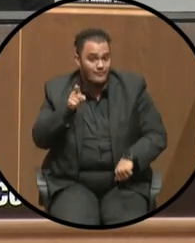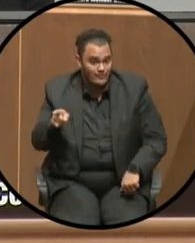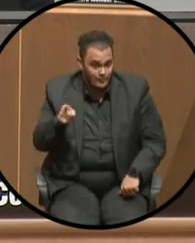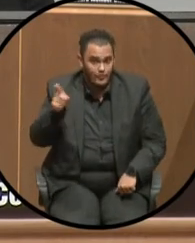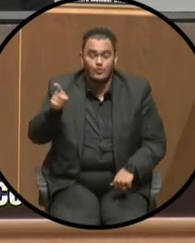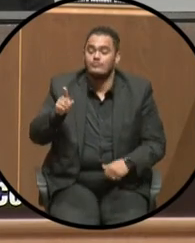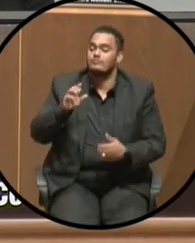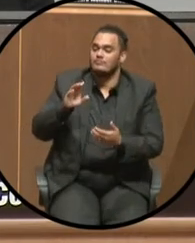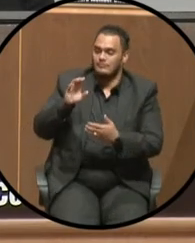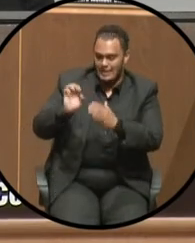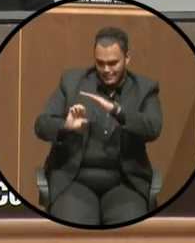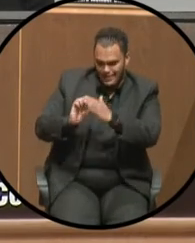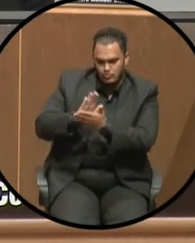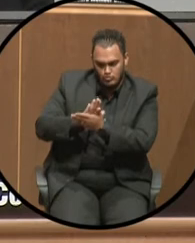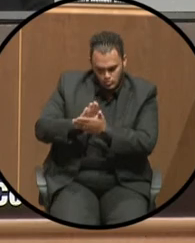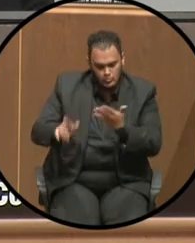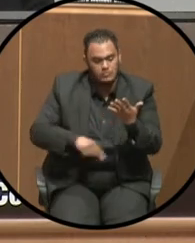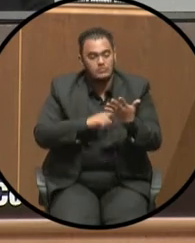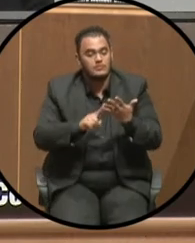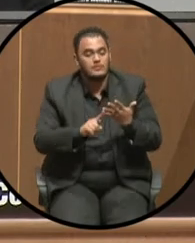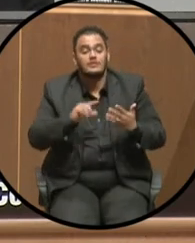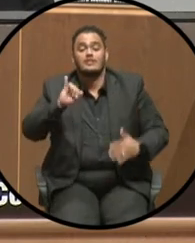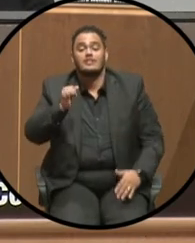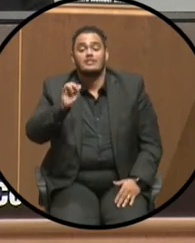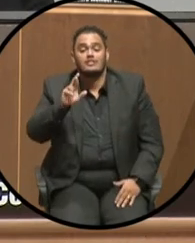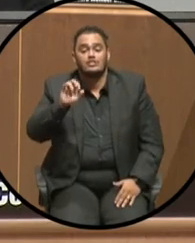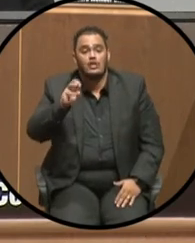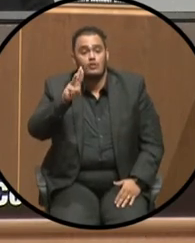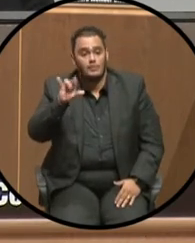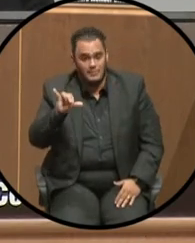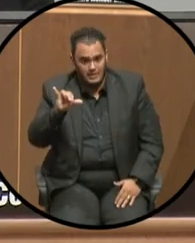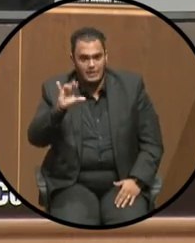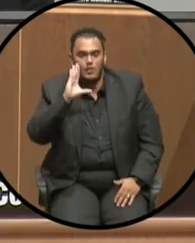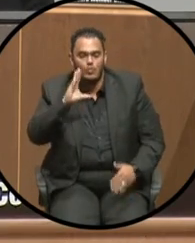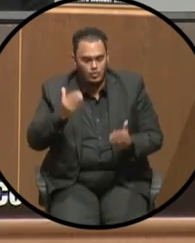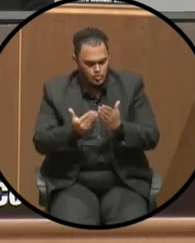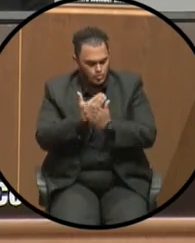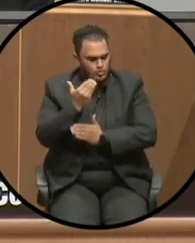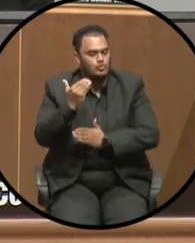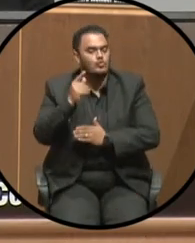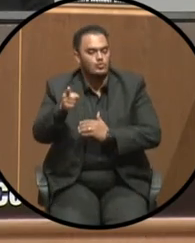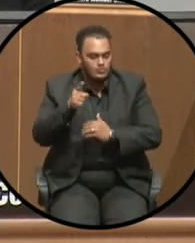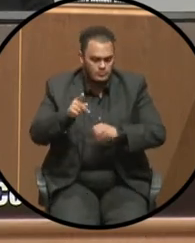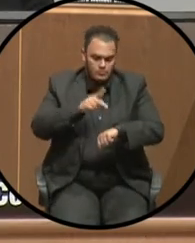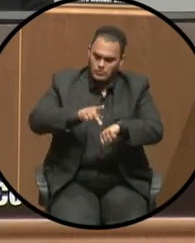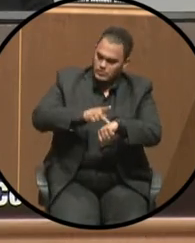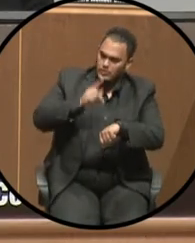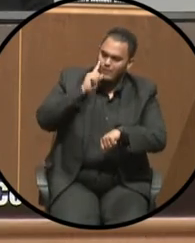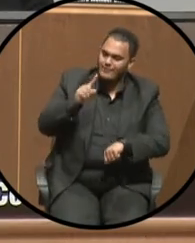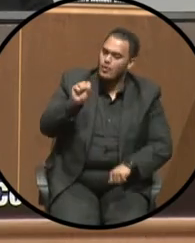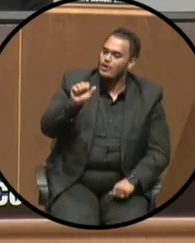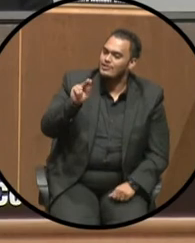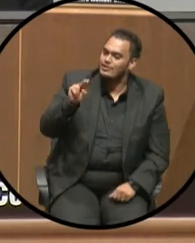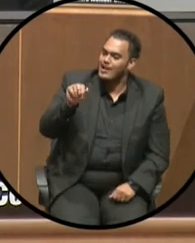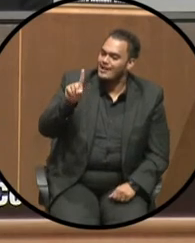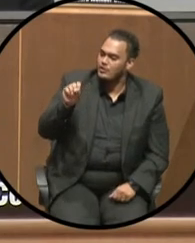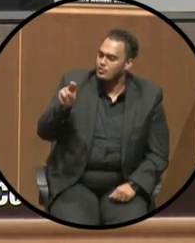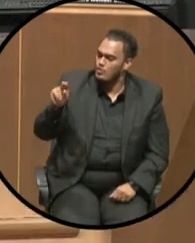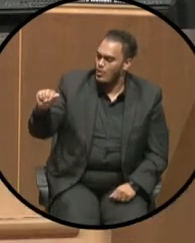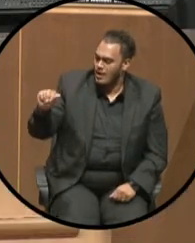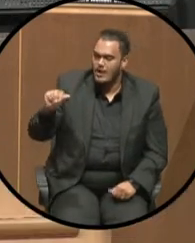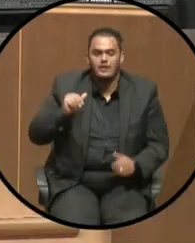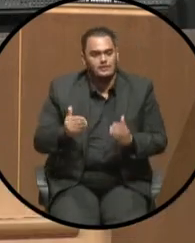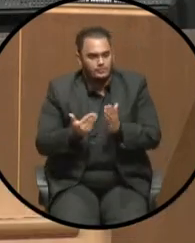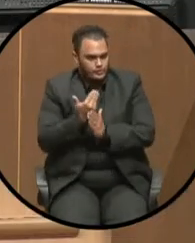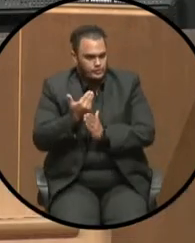Elementary. Desiree Hitchman Houghton will be the principal of Shenandoah Elementary School. That is it, Madam Chair. Thank you. Thank you.